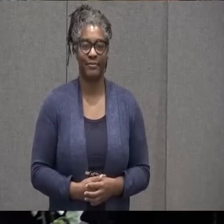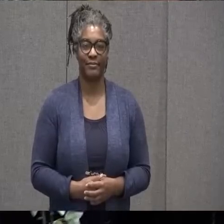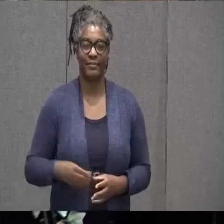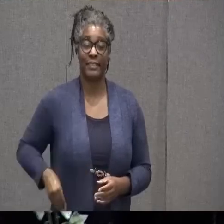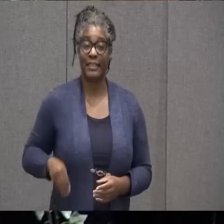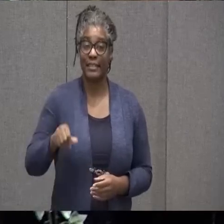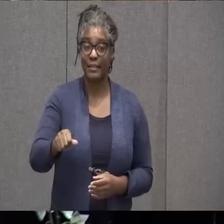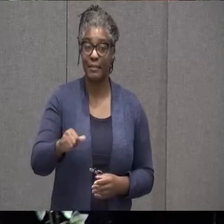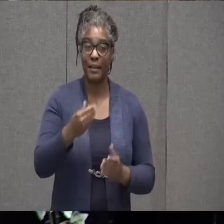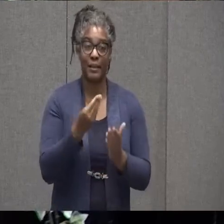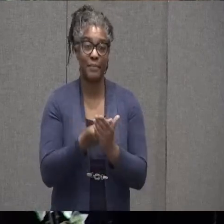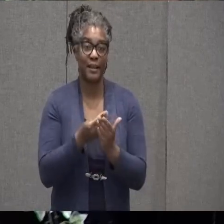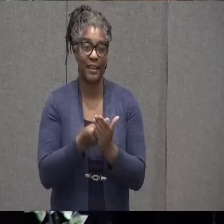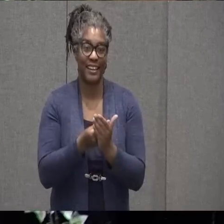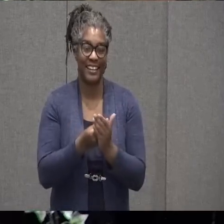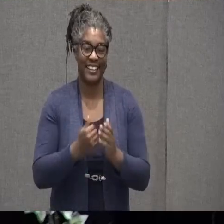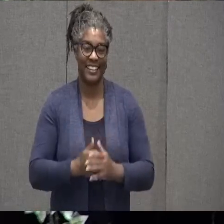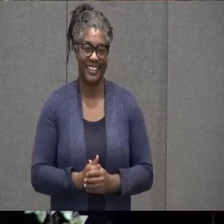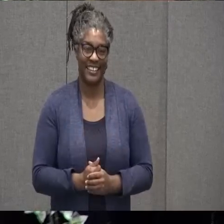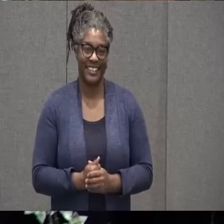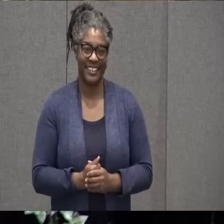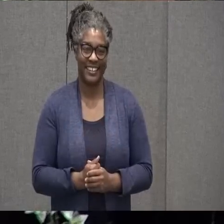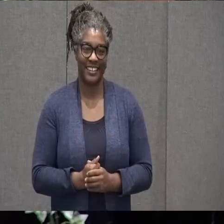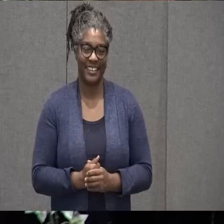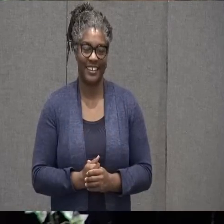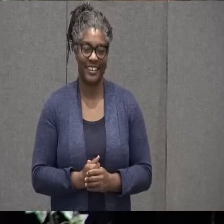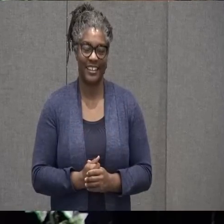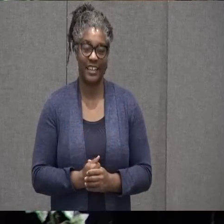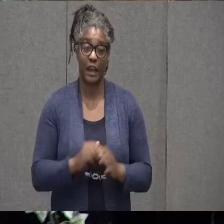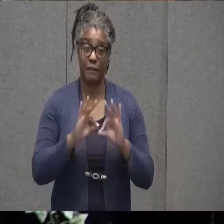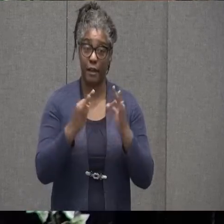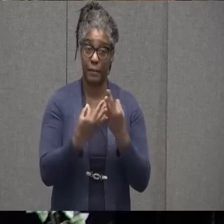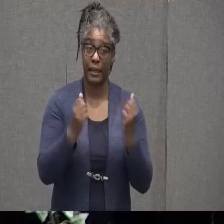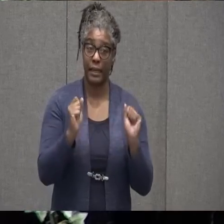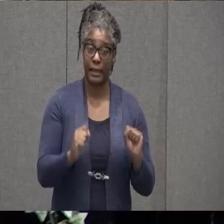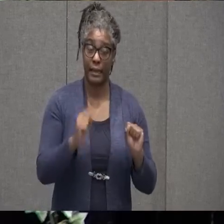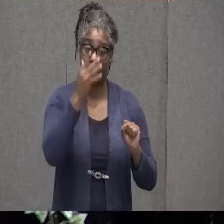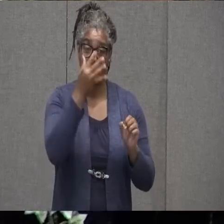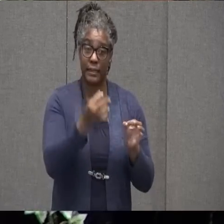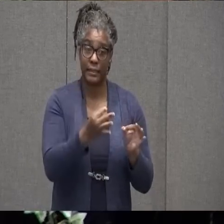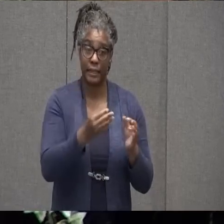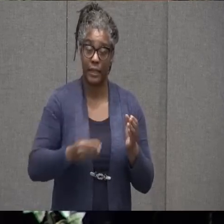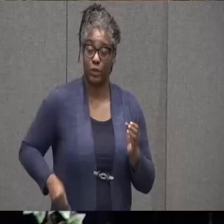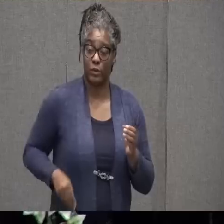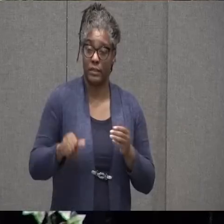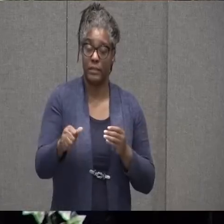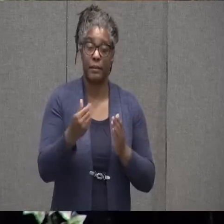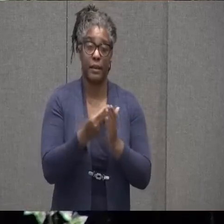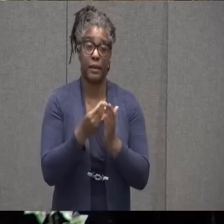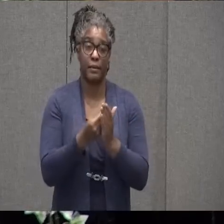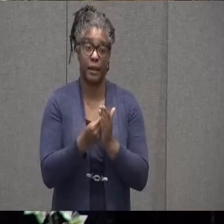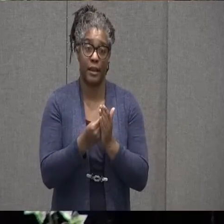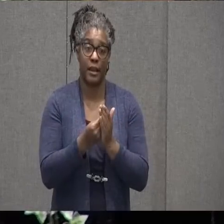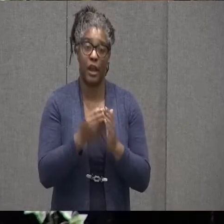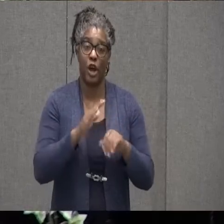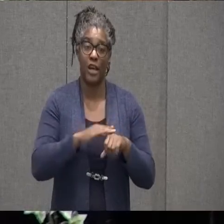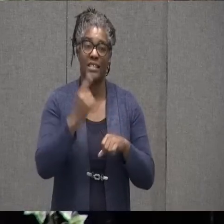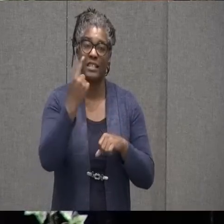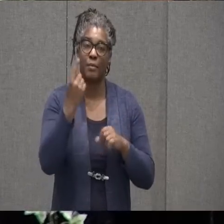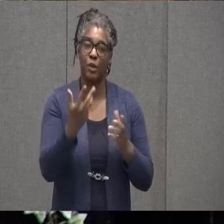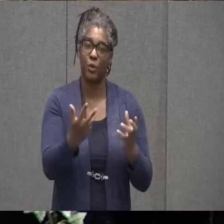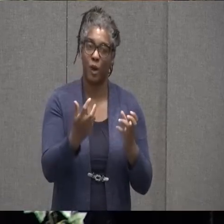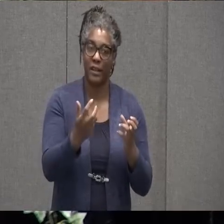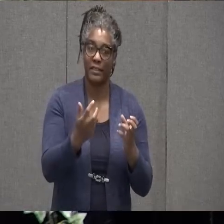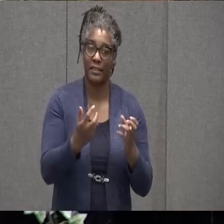Spending money. A family could decide to spend their extra money on something you want. A ski trip is